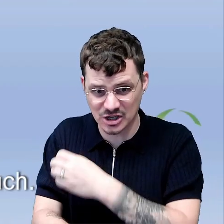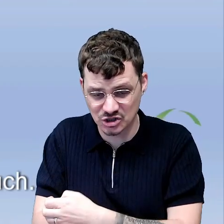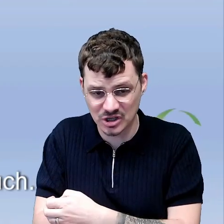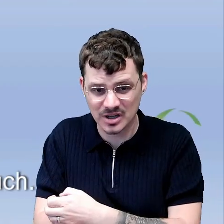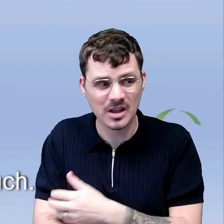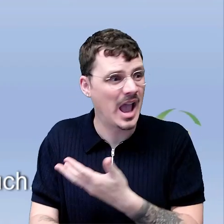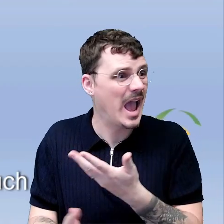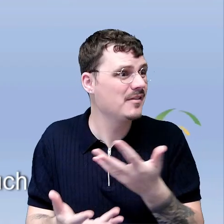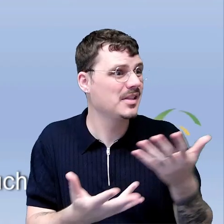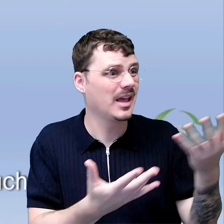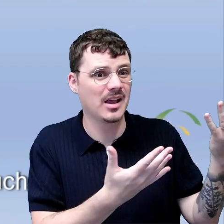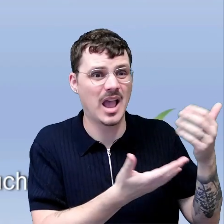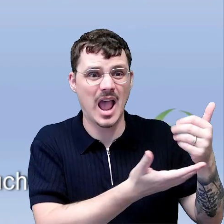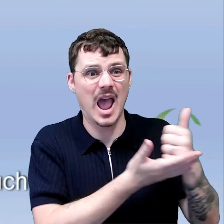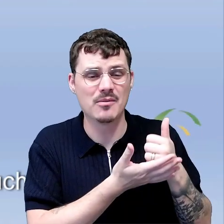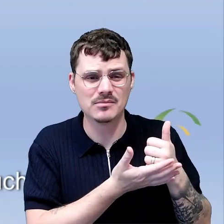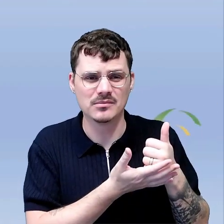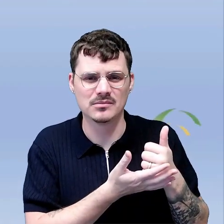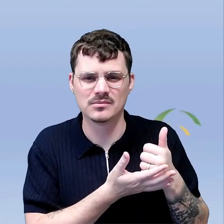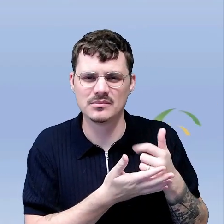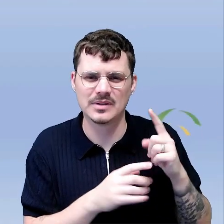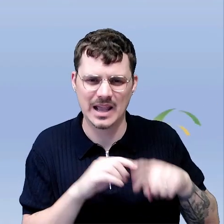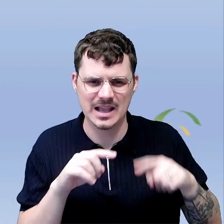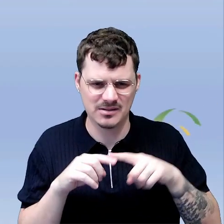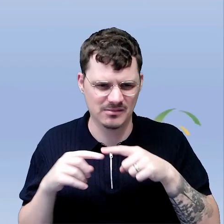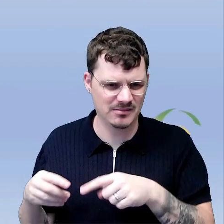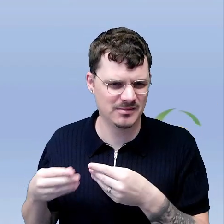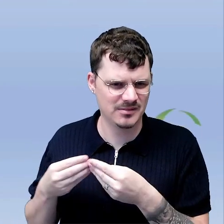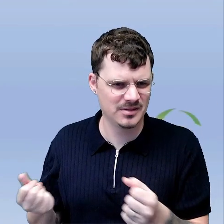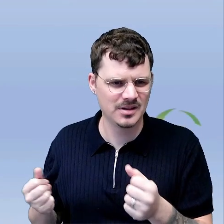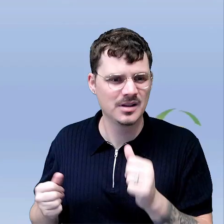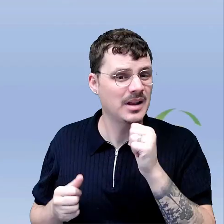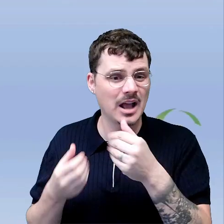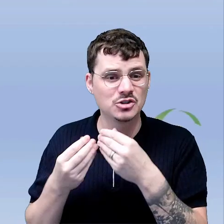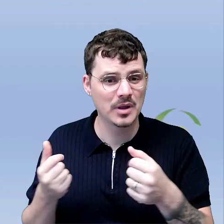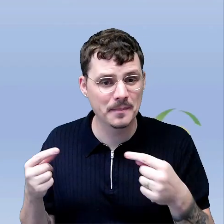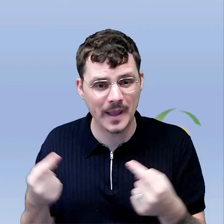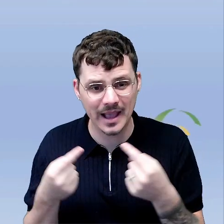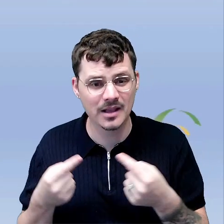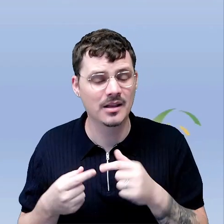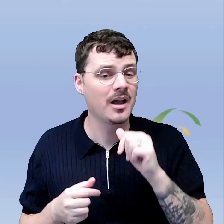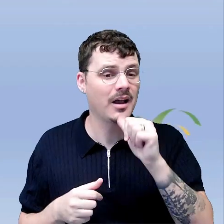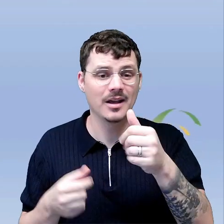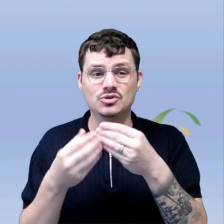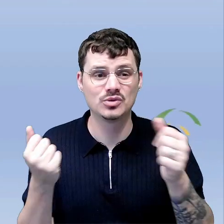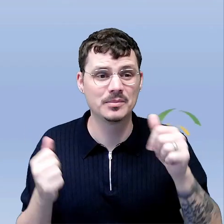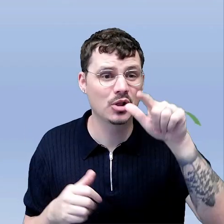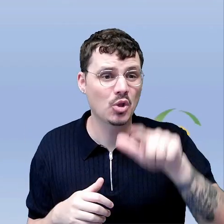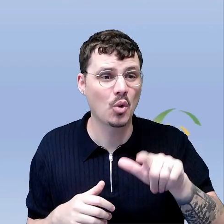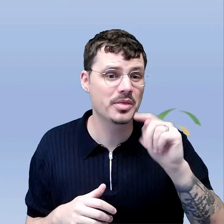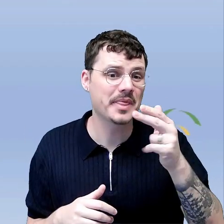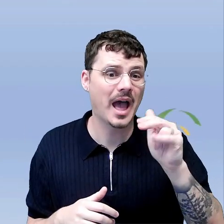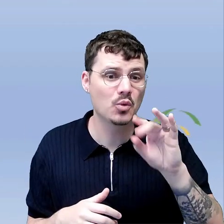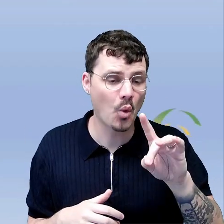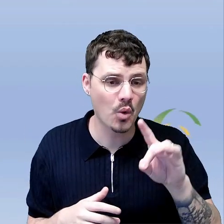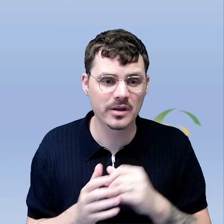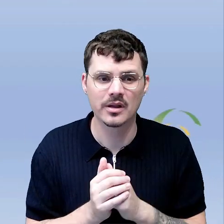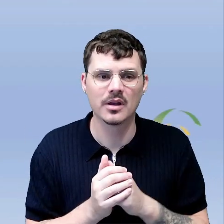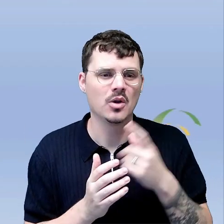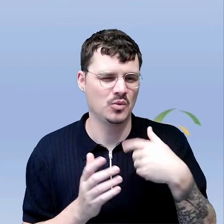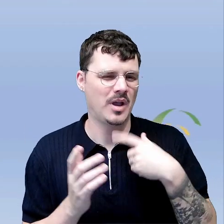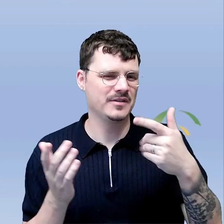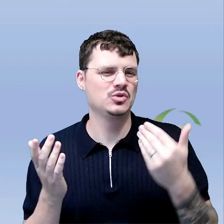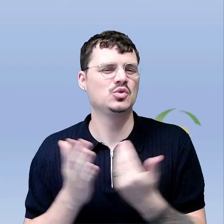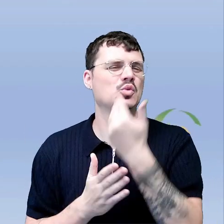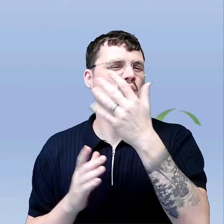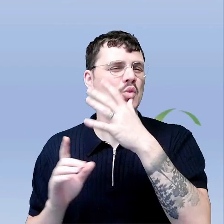you offer is going to really help very much. Untreated pain, untreated low thyroid function. We've got a brand